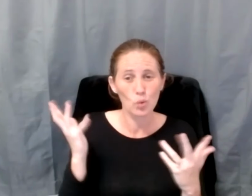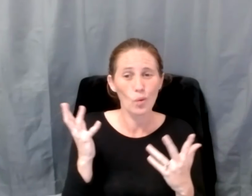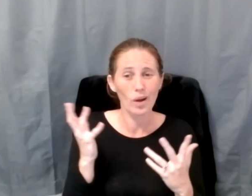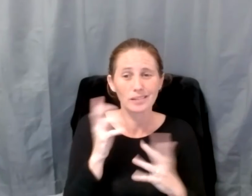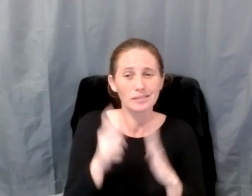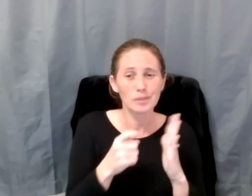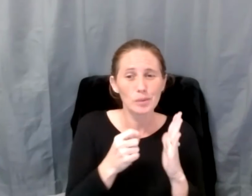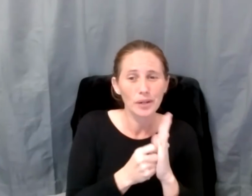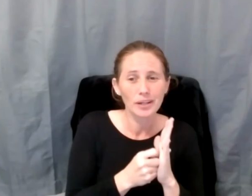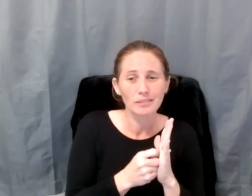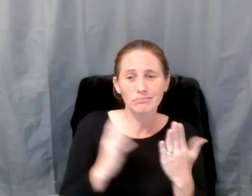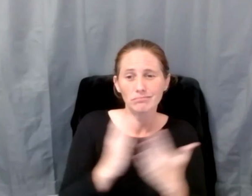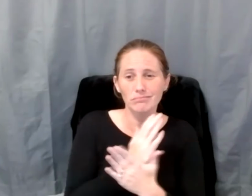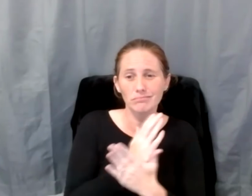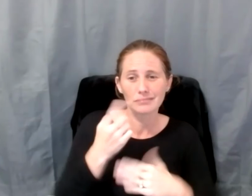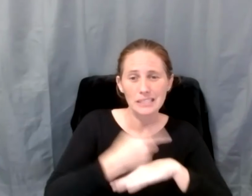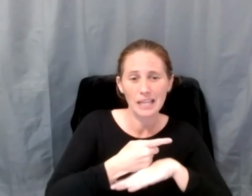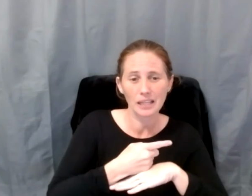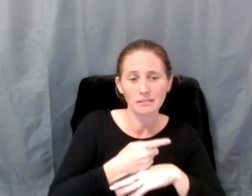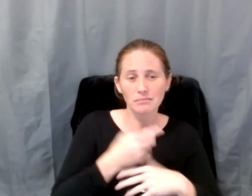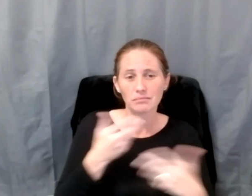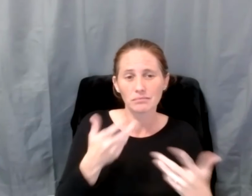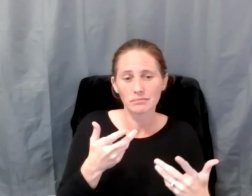that date to, um, yeah.